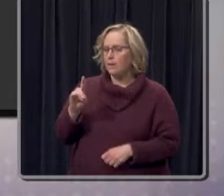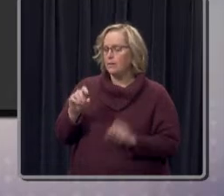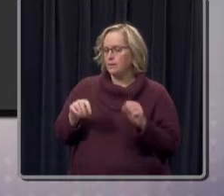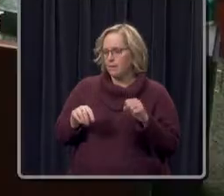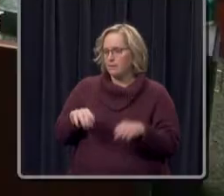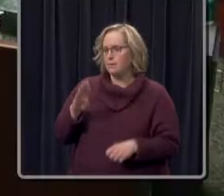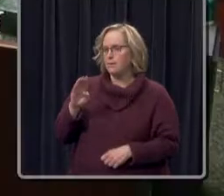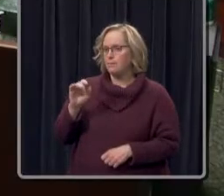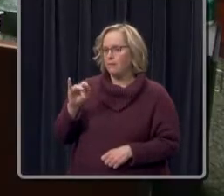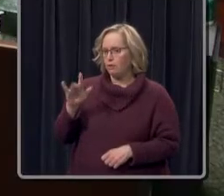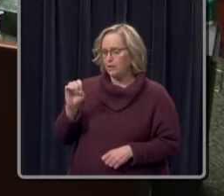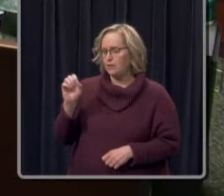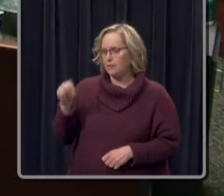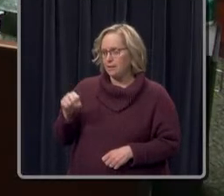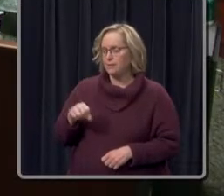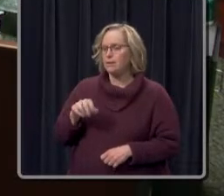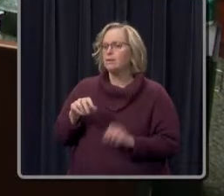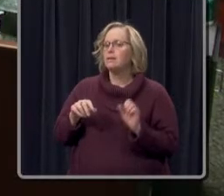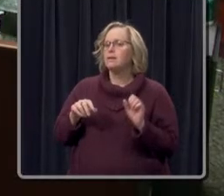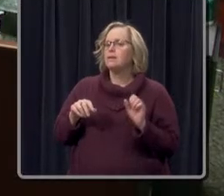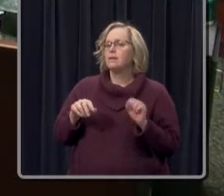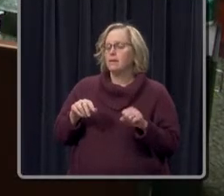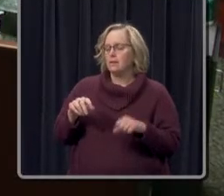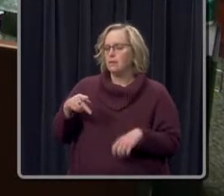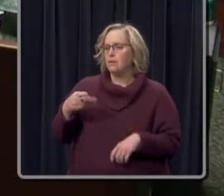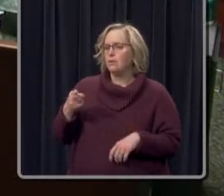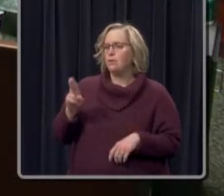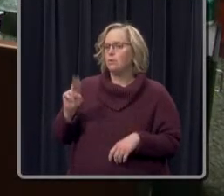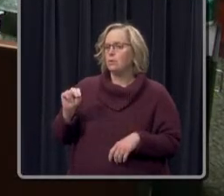Mr. Beveridge, Yes. Mr. Kuhn. Yes.